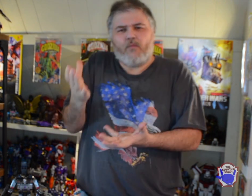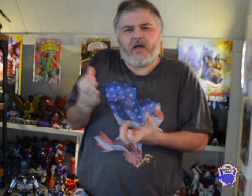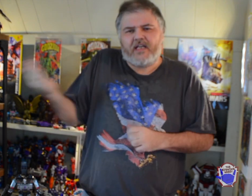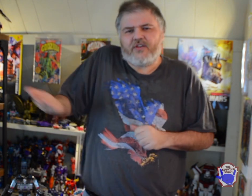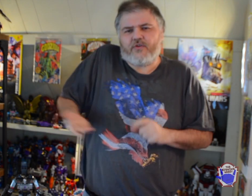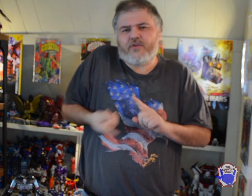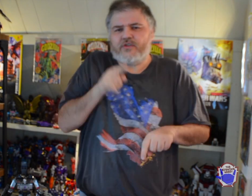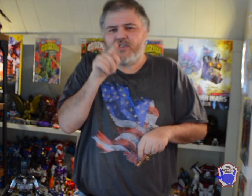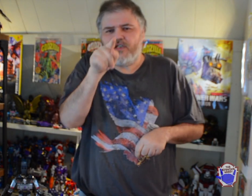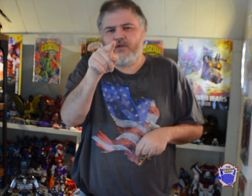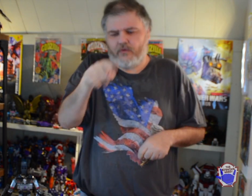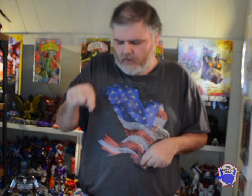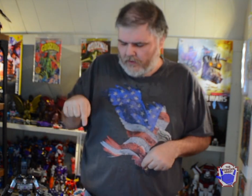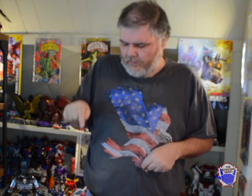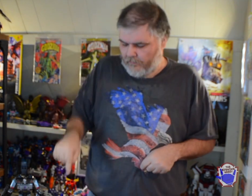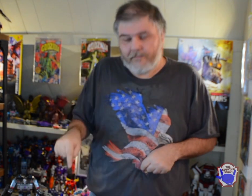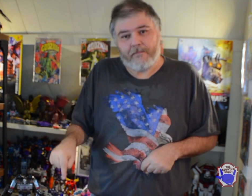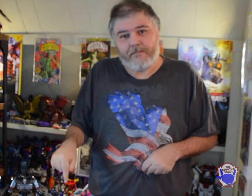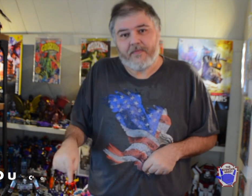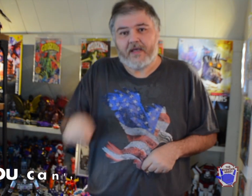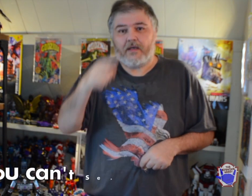Today I want to introduce to you